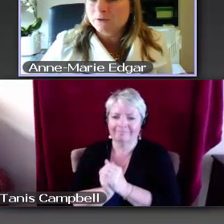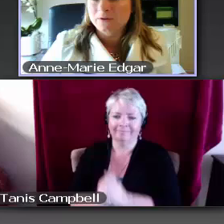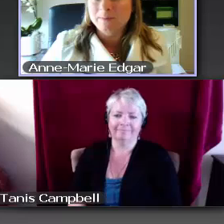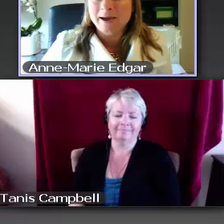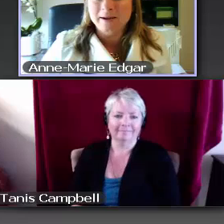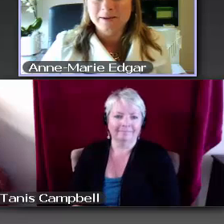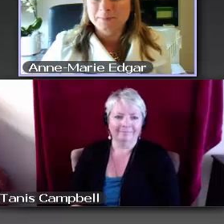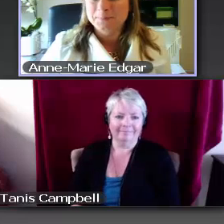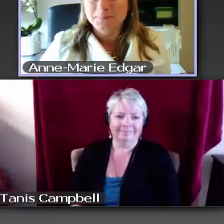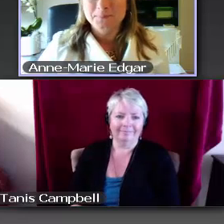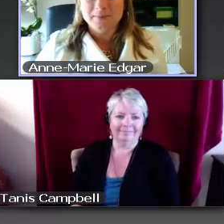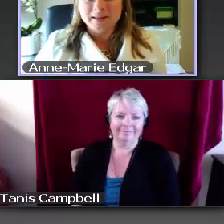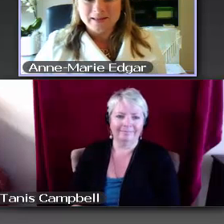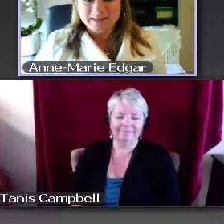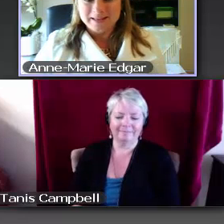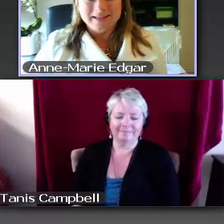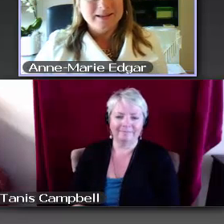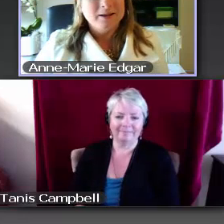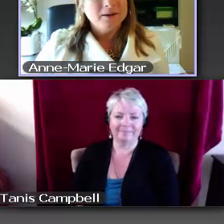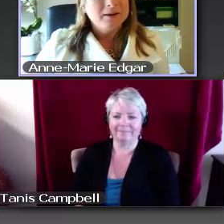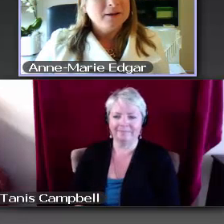Good to have your feedback.